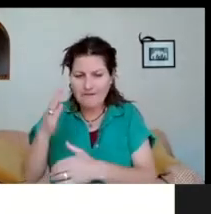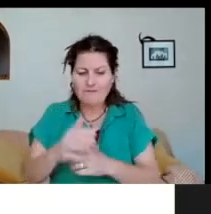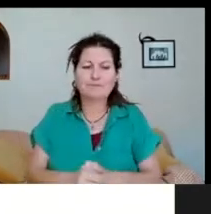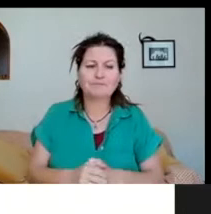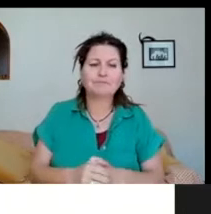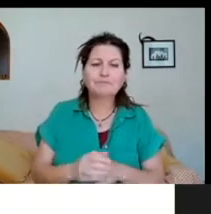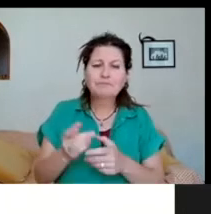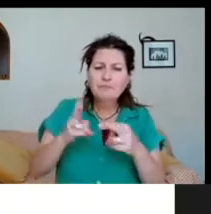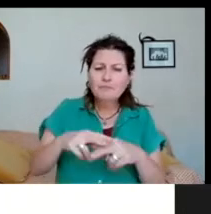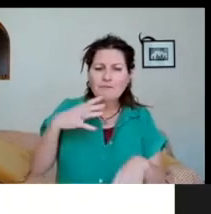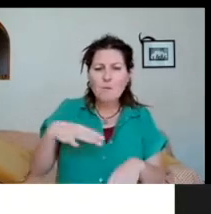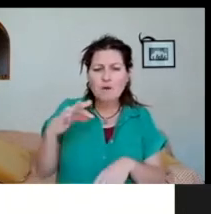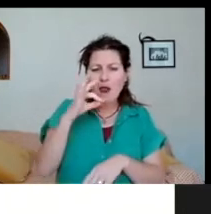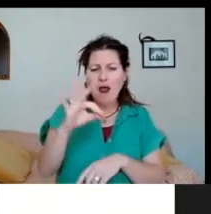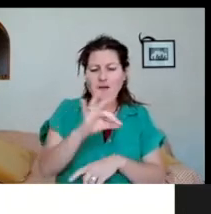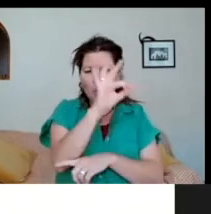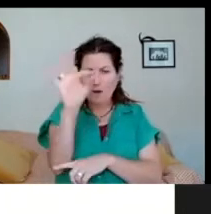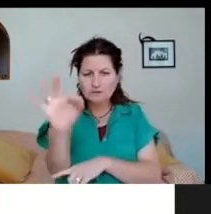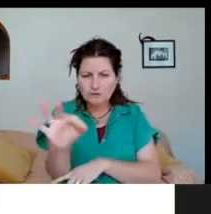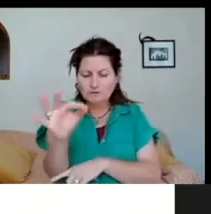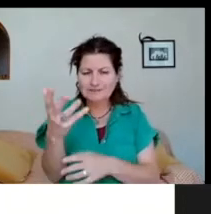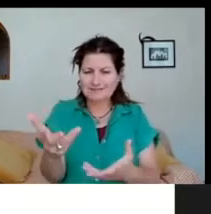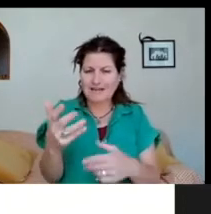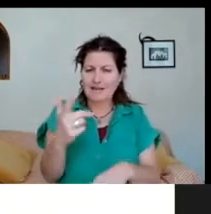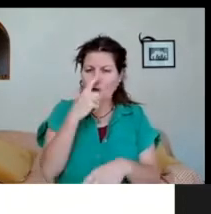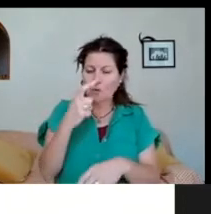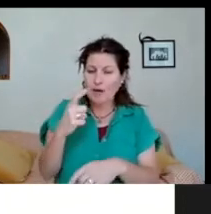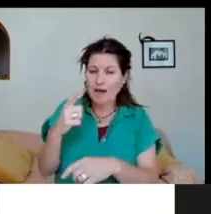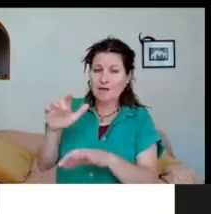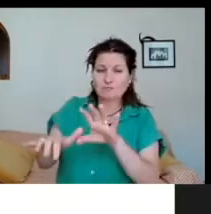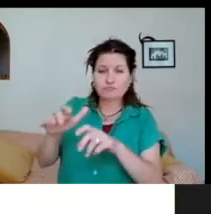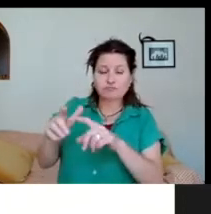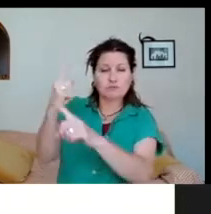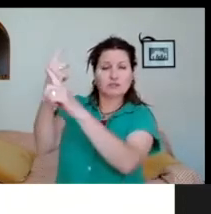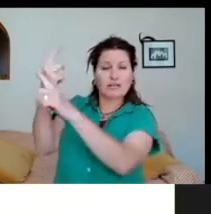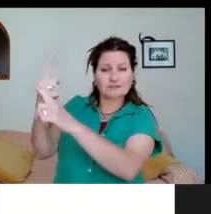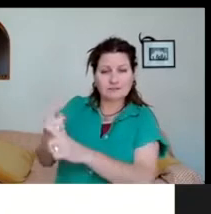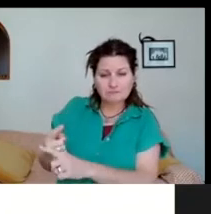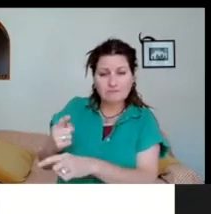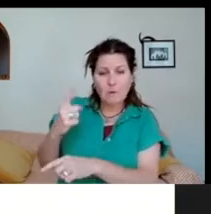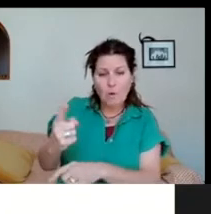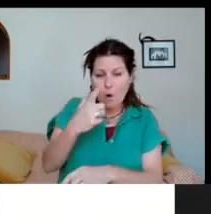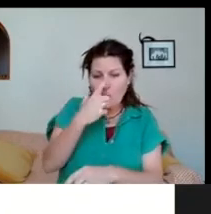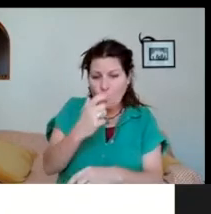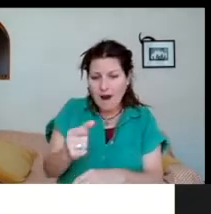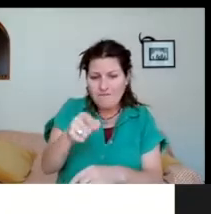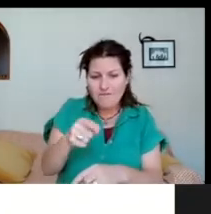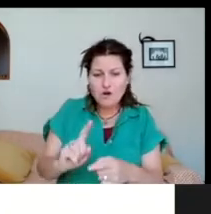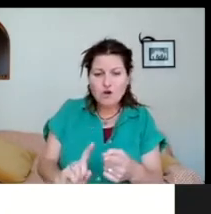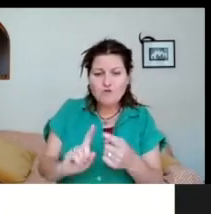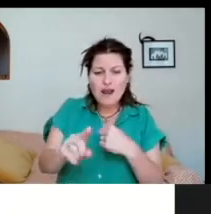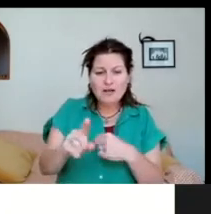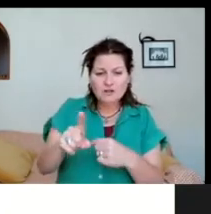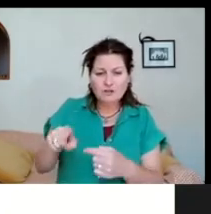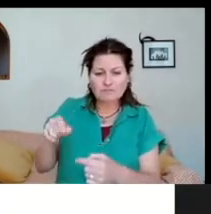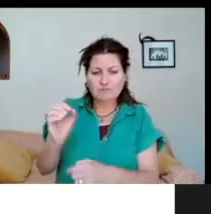write and type your question in the chat, or you can raise your hand in the reaction button at the bottom of the screen, or you can